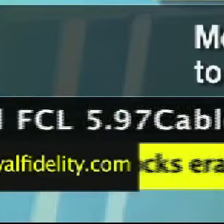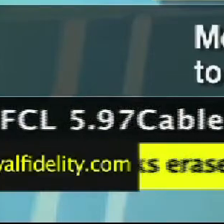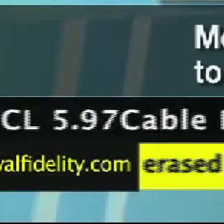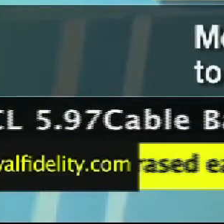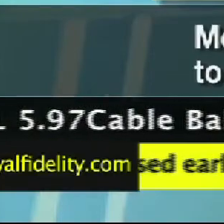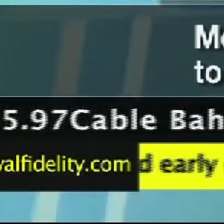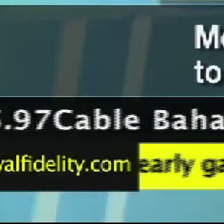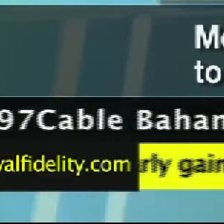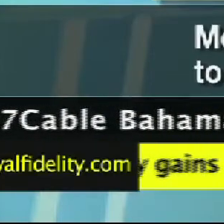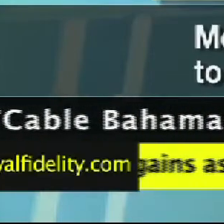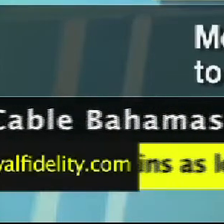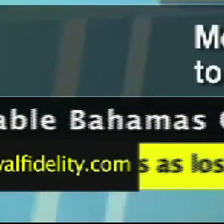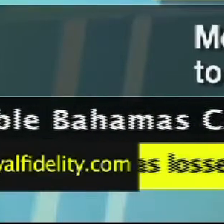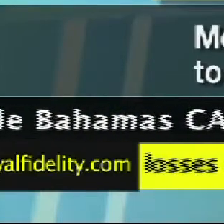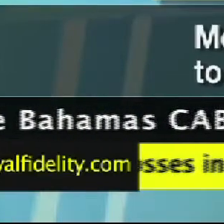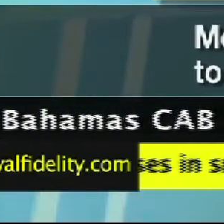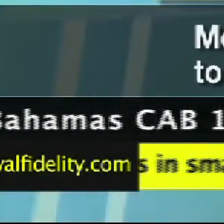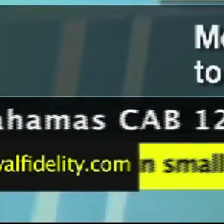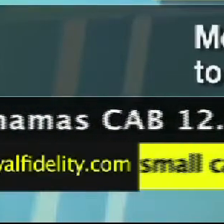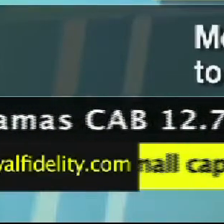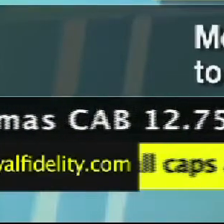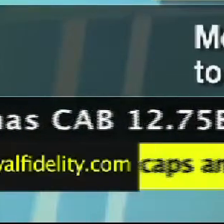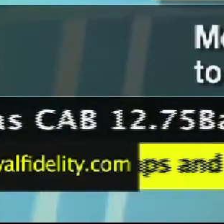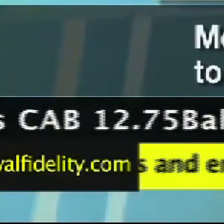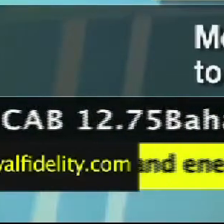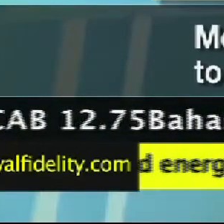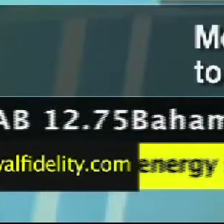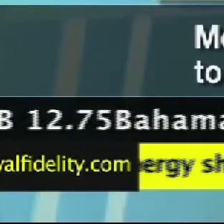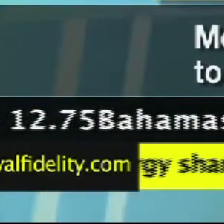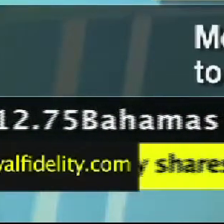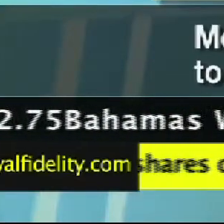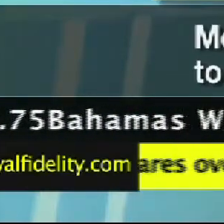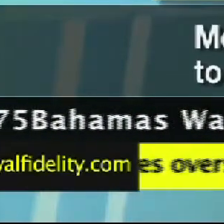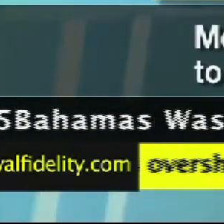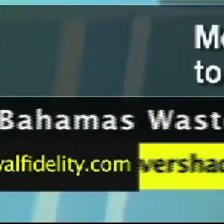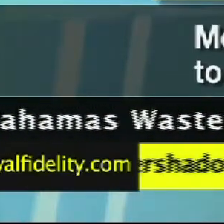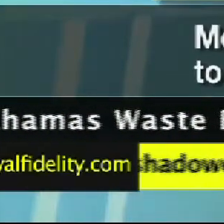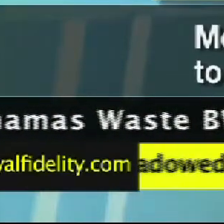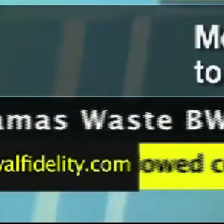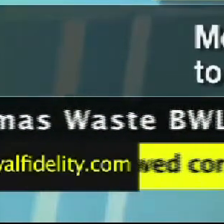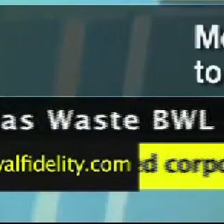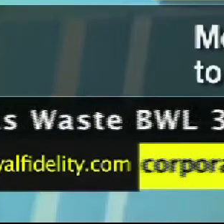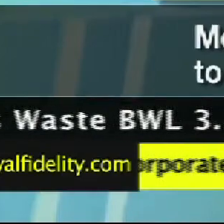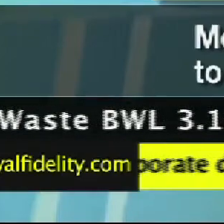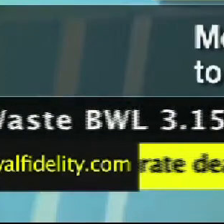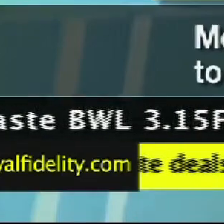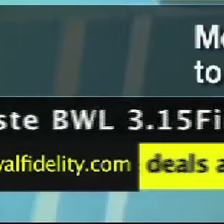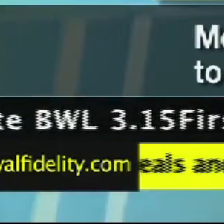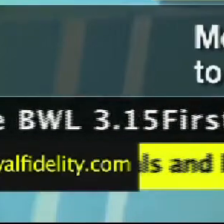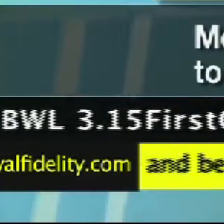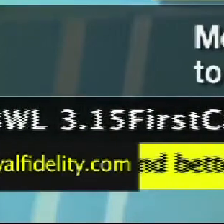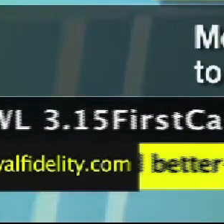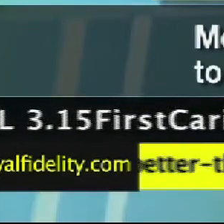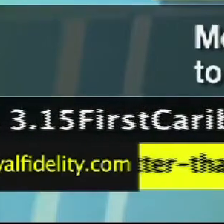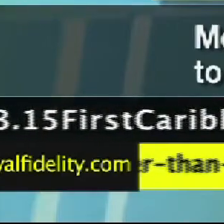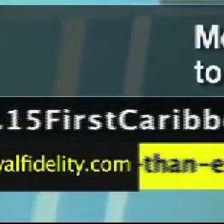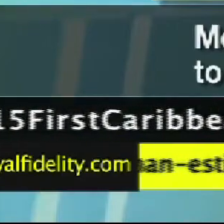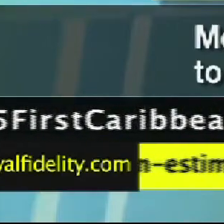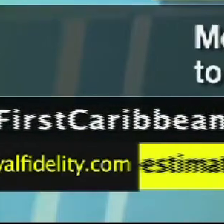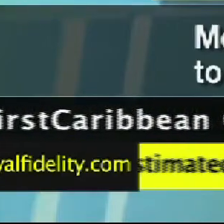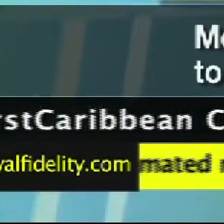should offset those job losses in the banking industry, therefore allowing those professionals to be gainfully employed. This from gaming